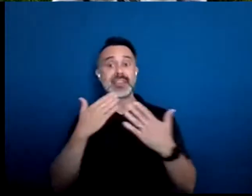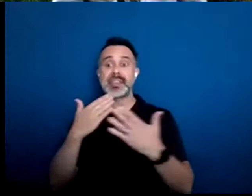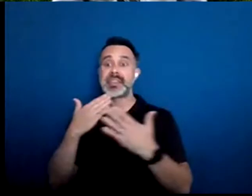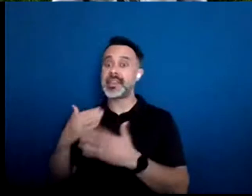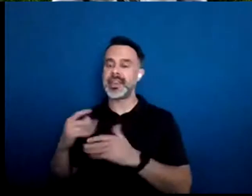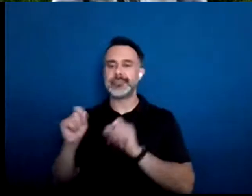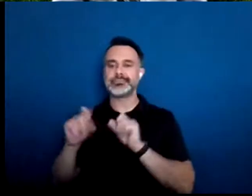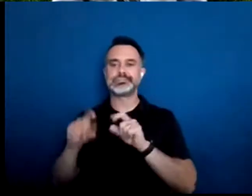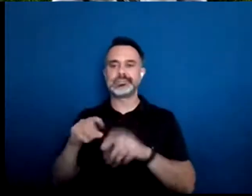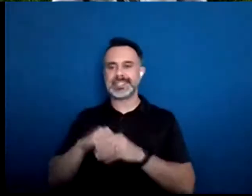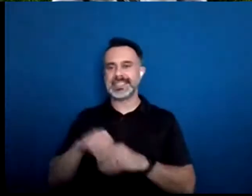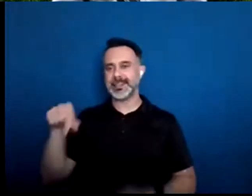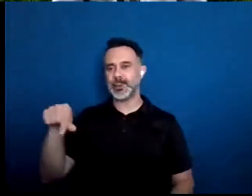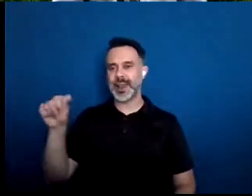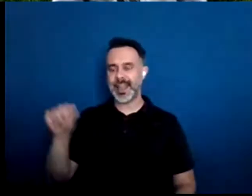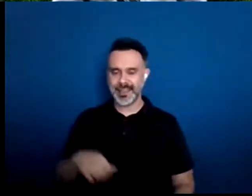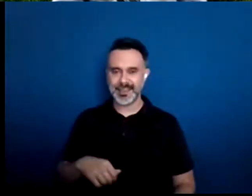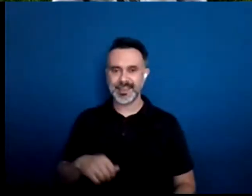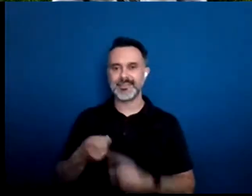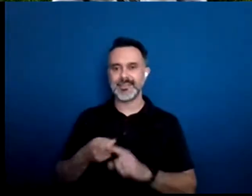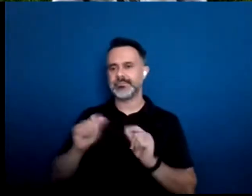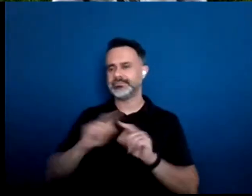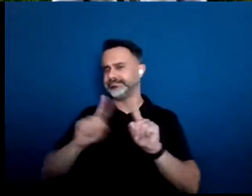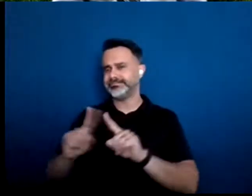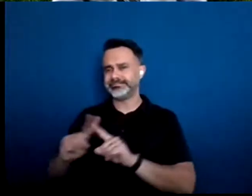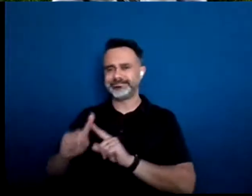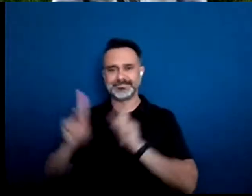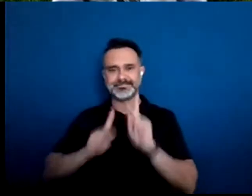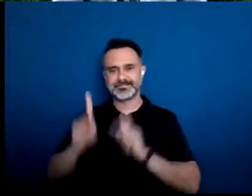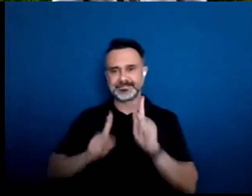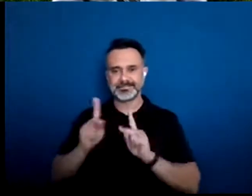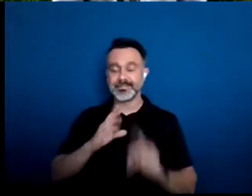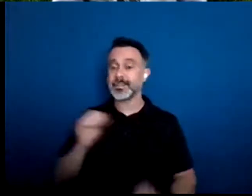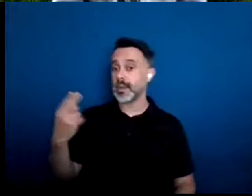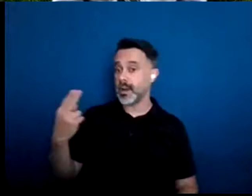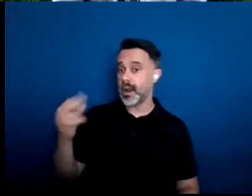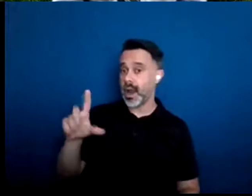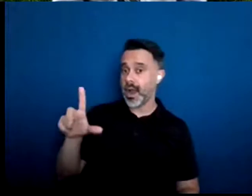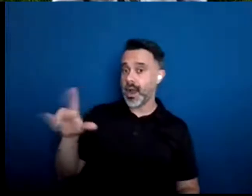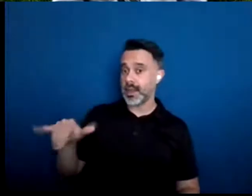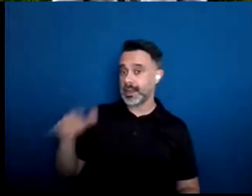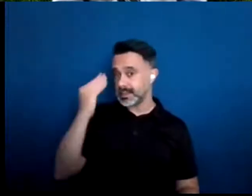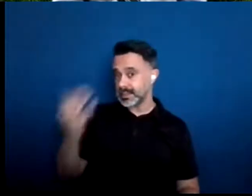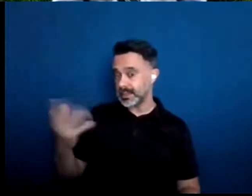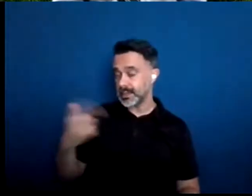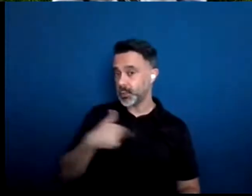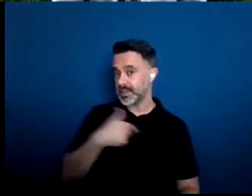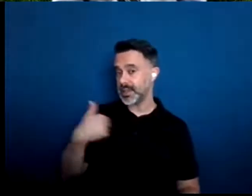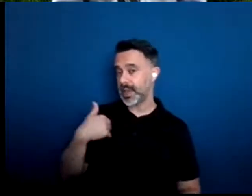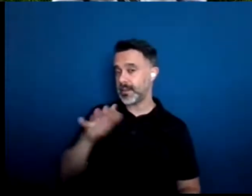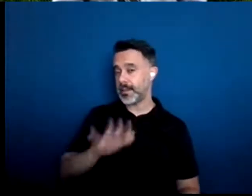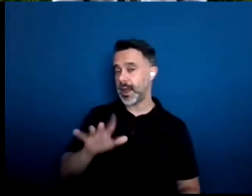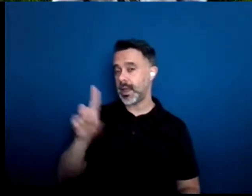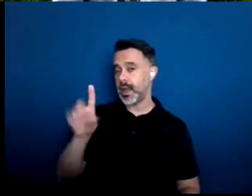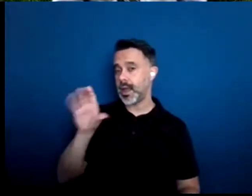now from all sorts of people. And Holly, we have about 100 or so people that attend most